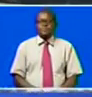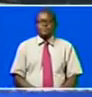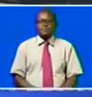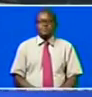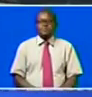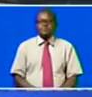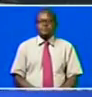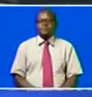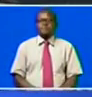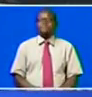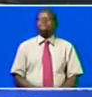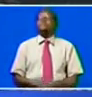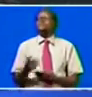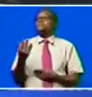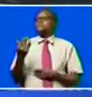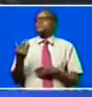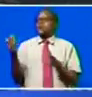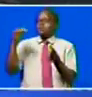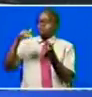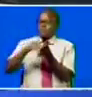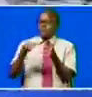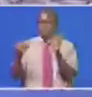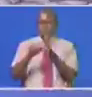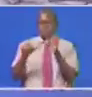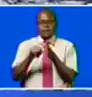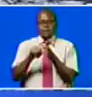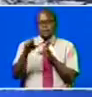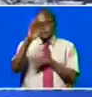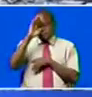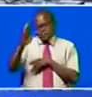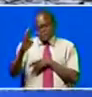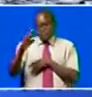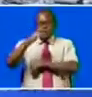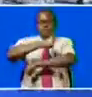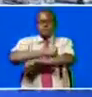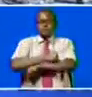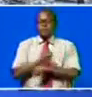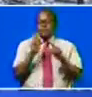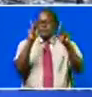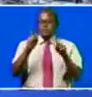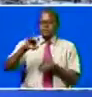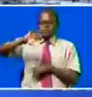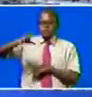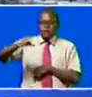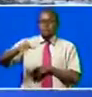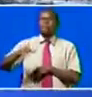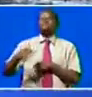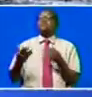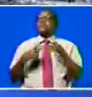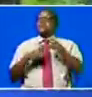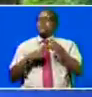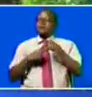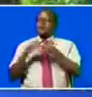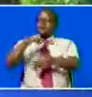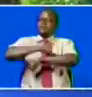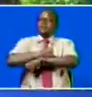The dreaded second term curse is once again brewing. Sunday, Chulaimbo High School in Kisumu County became the seventh school in Nyanza to